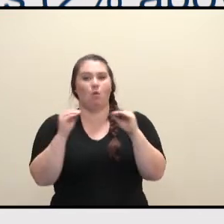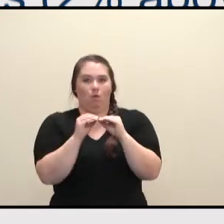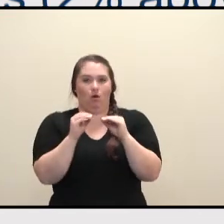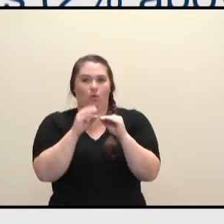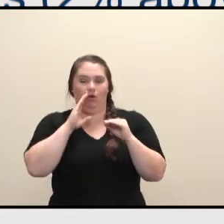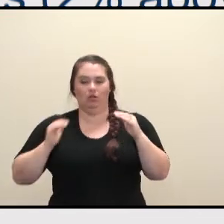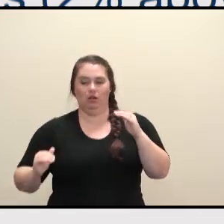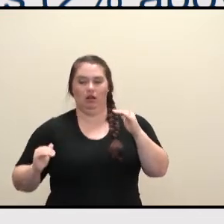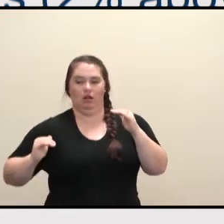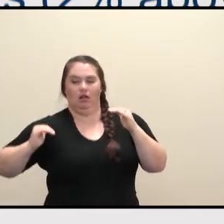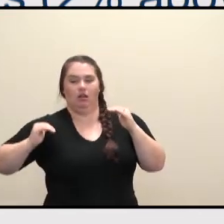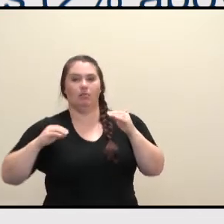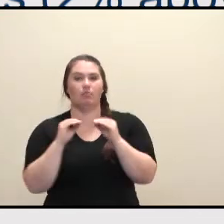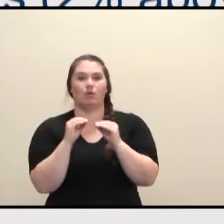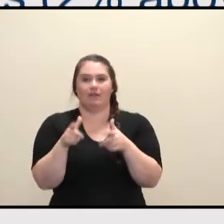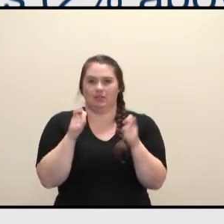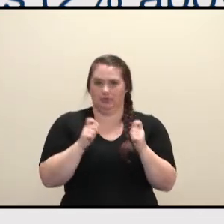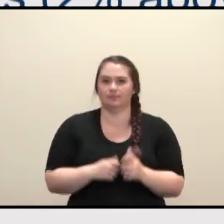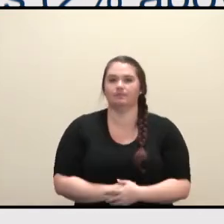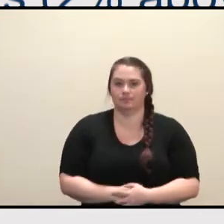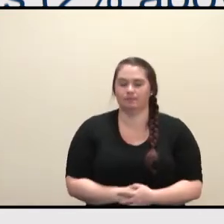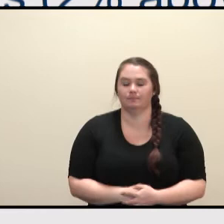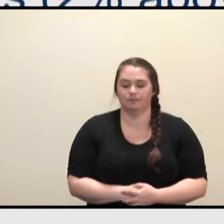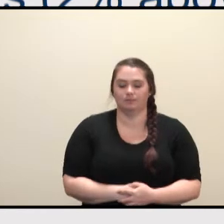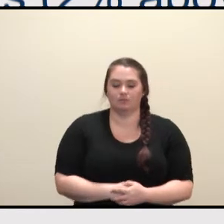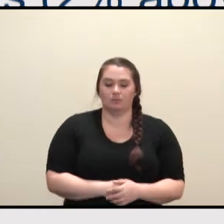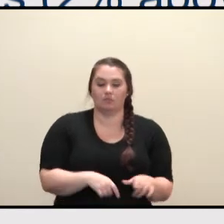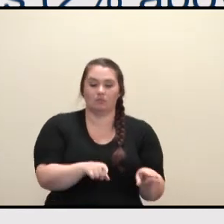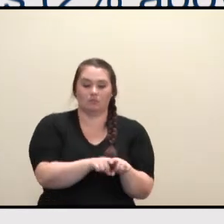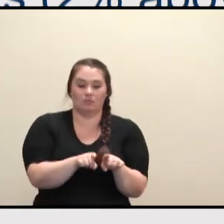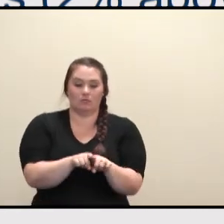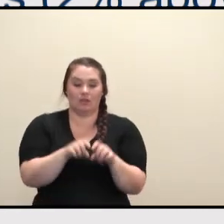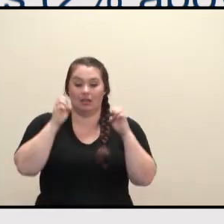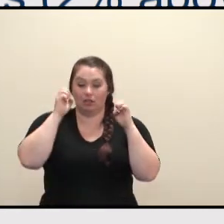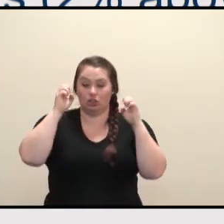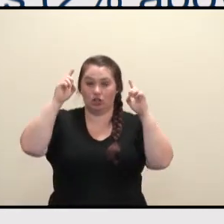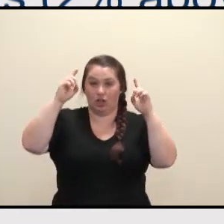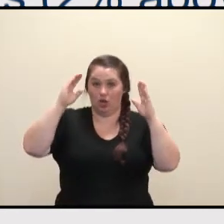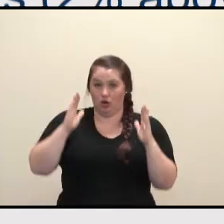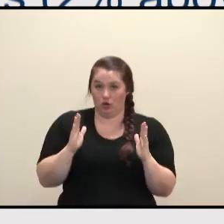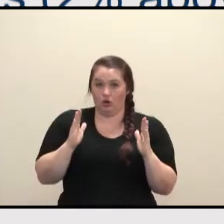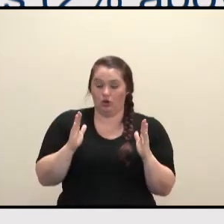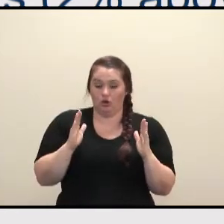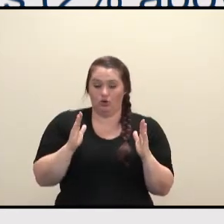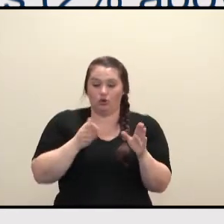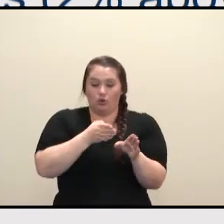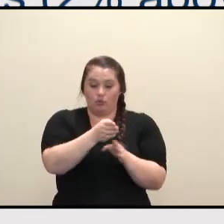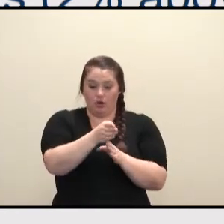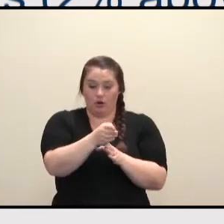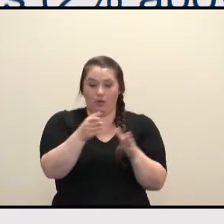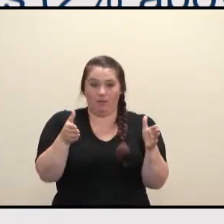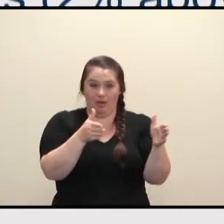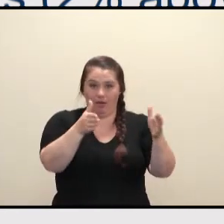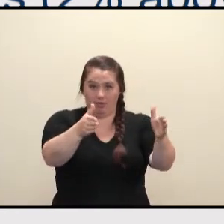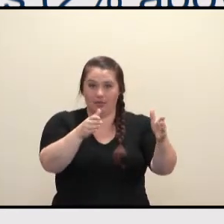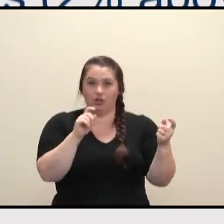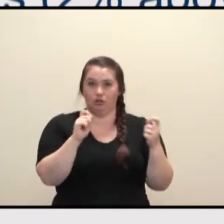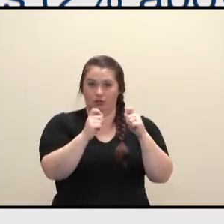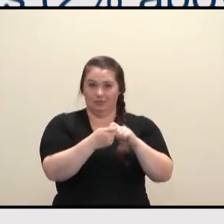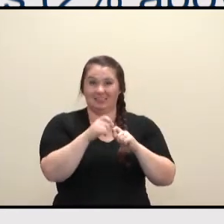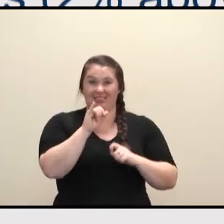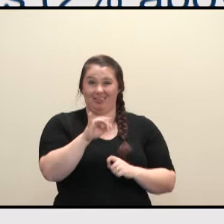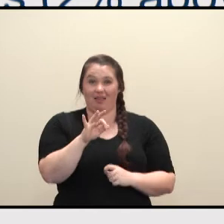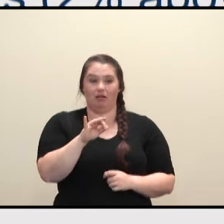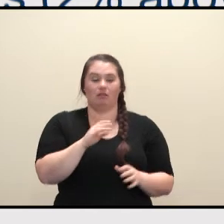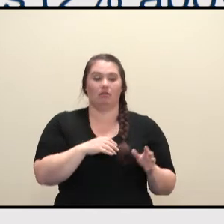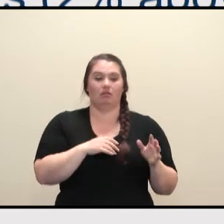value a little bit faster. We also look at our educator career pathway. So this would be anybody that comes out of the